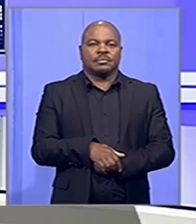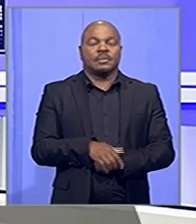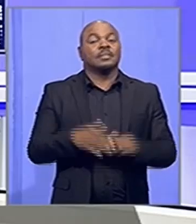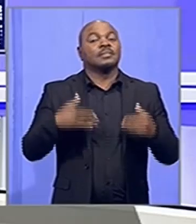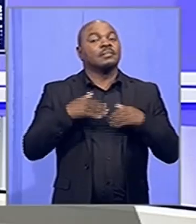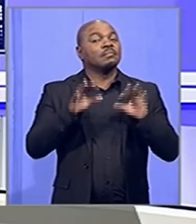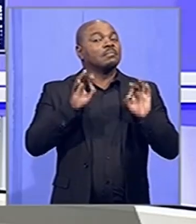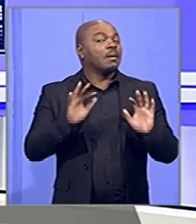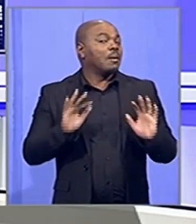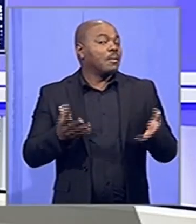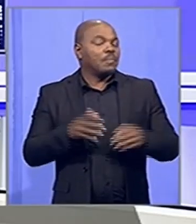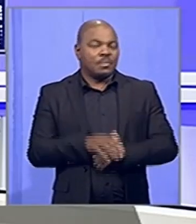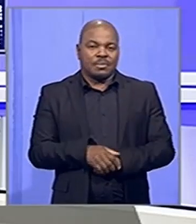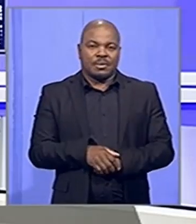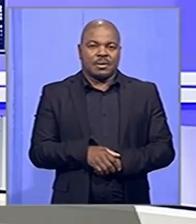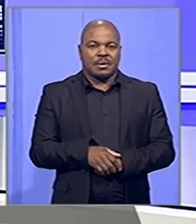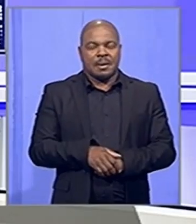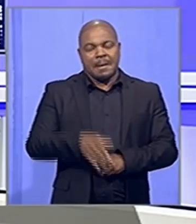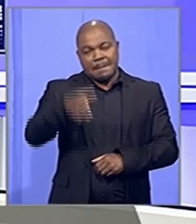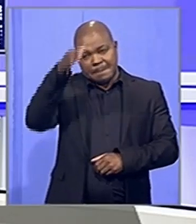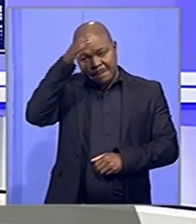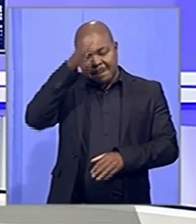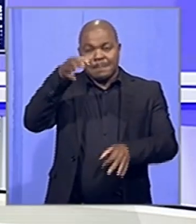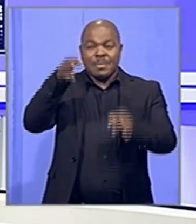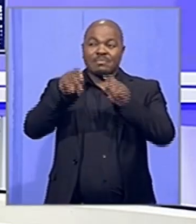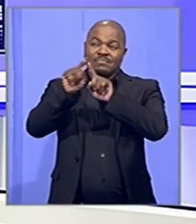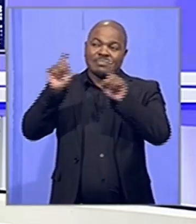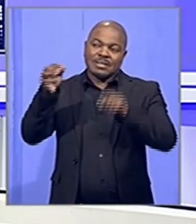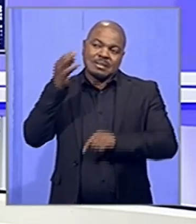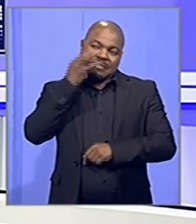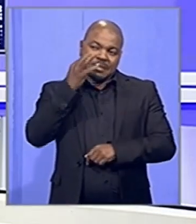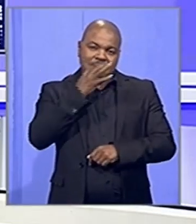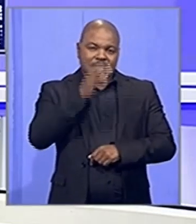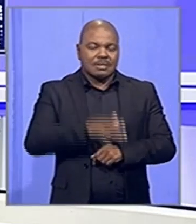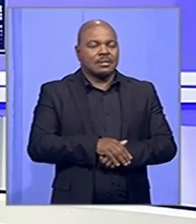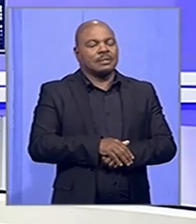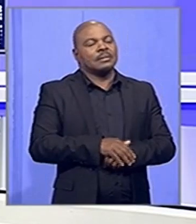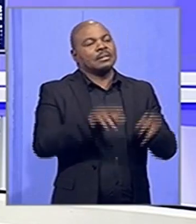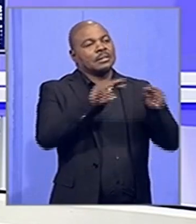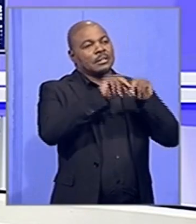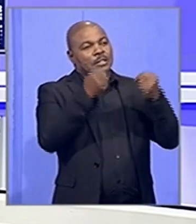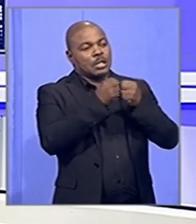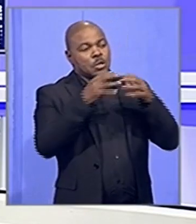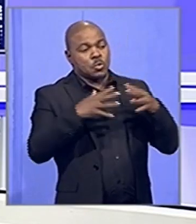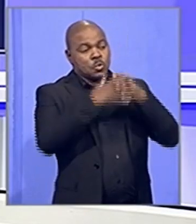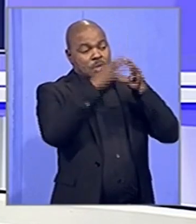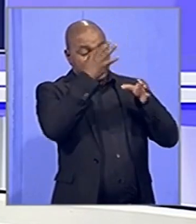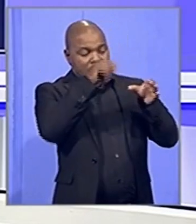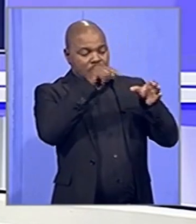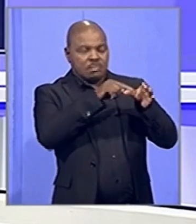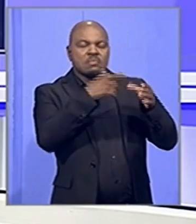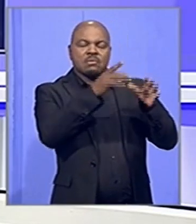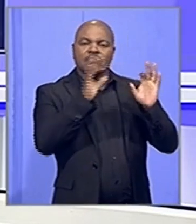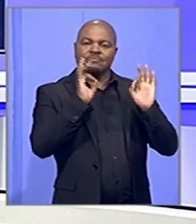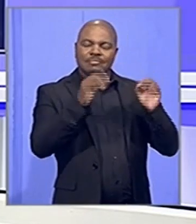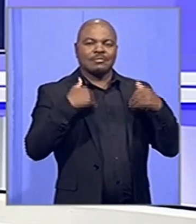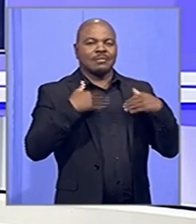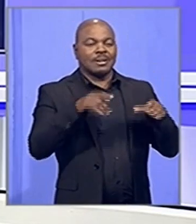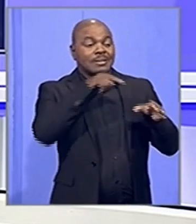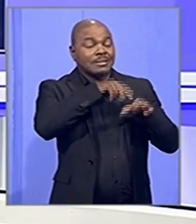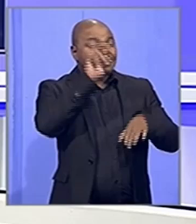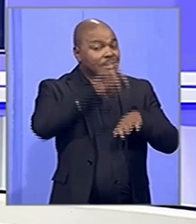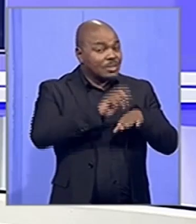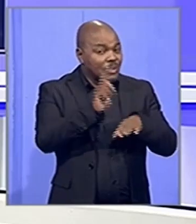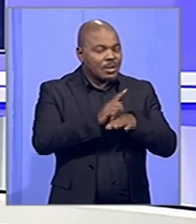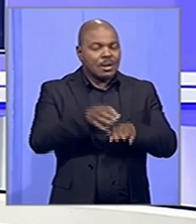Tsona re di thakgola semmuso ka ditaba tse reng ditsebi tsa ditaba tsa dipolotiki di bolela hore puso ya setjhaba ka setjhaba ke tshimoloho e ntjha e hlokang